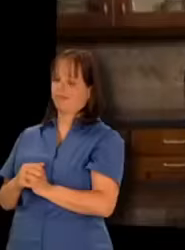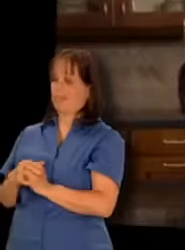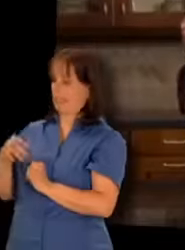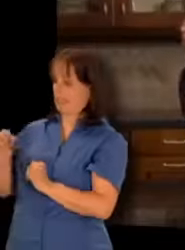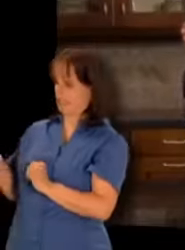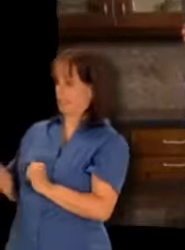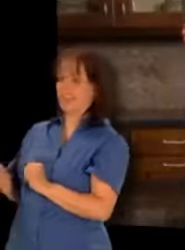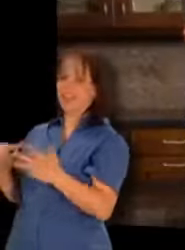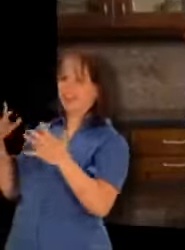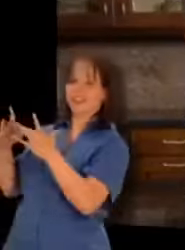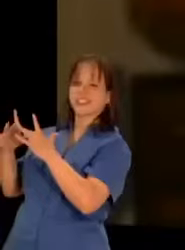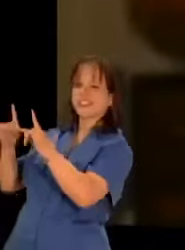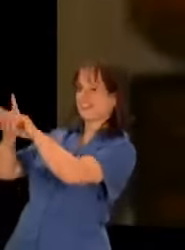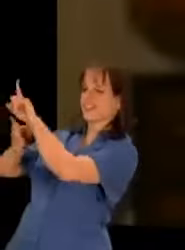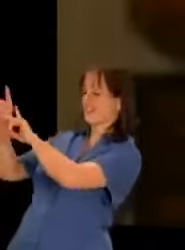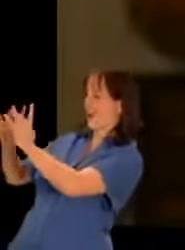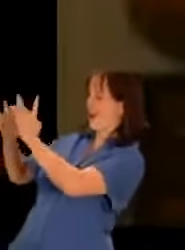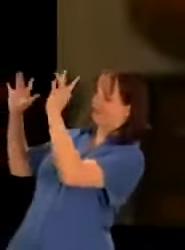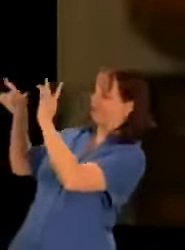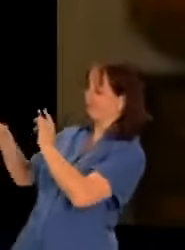Here's the star of the show, you guys.